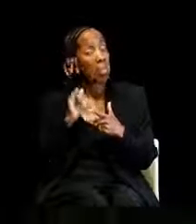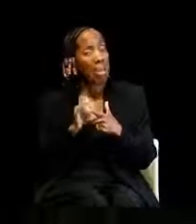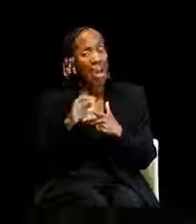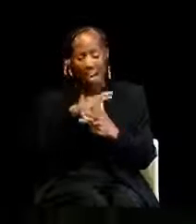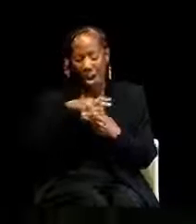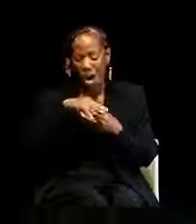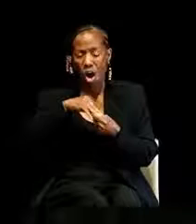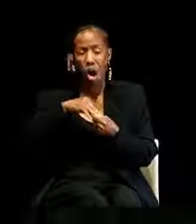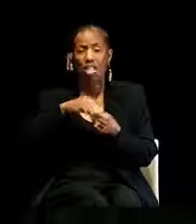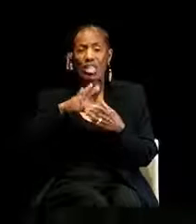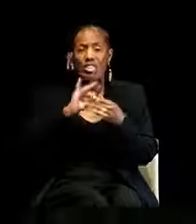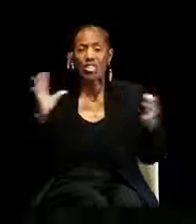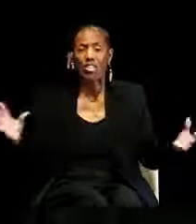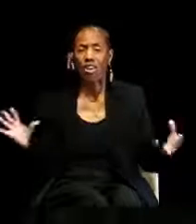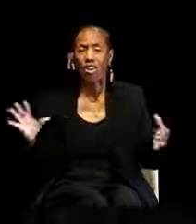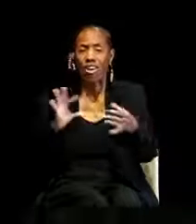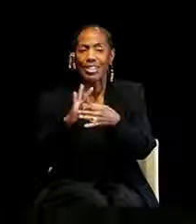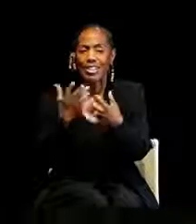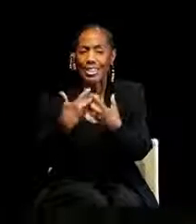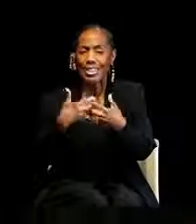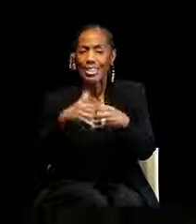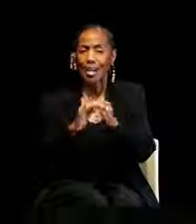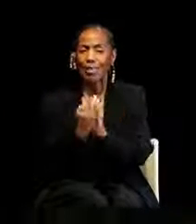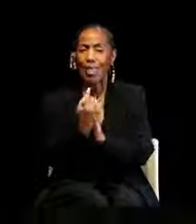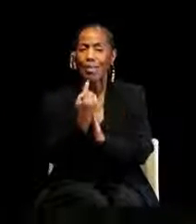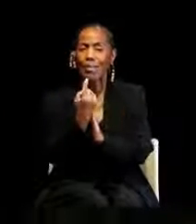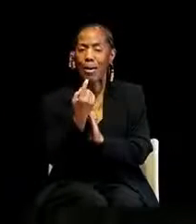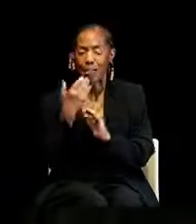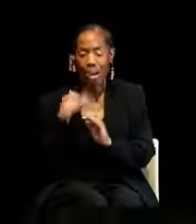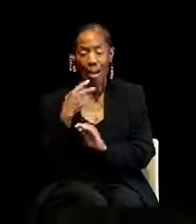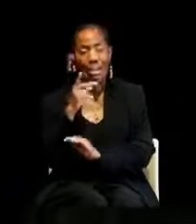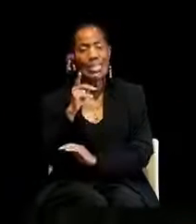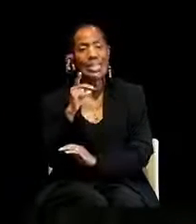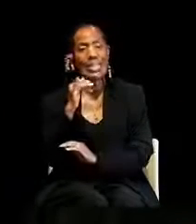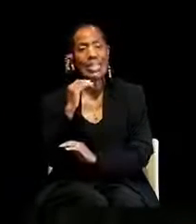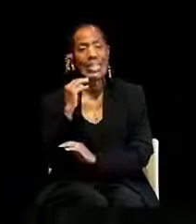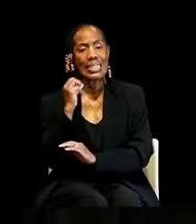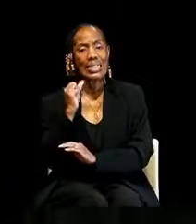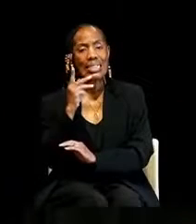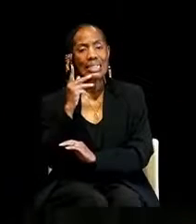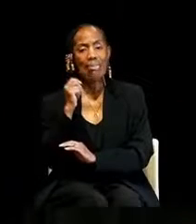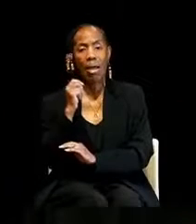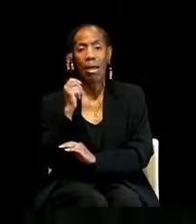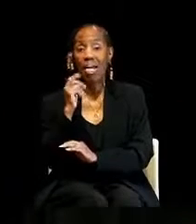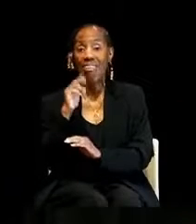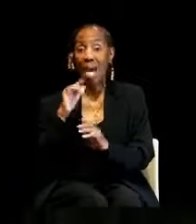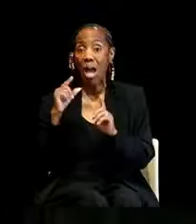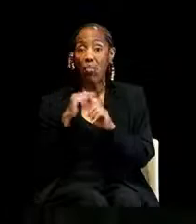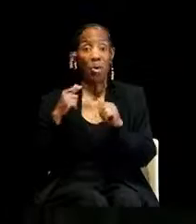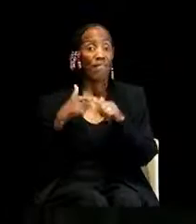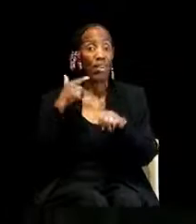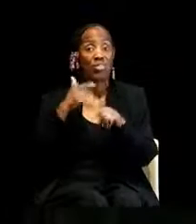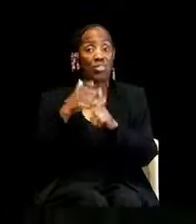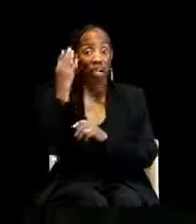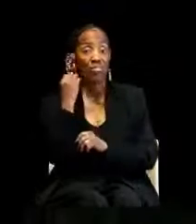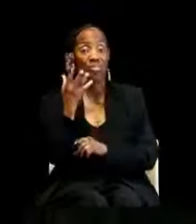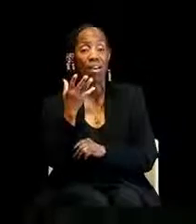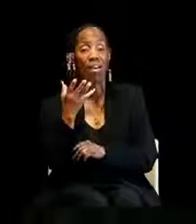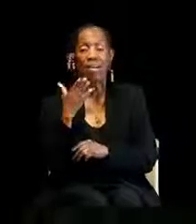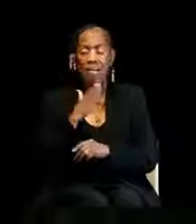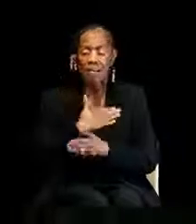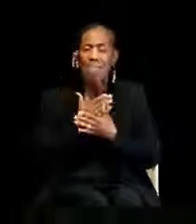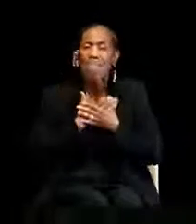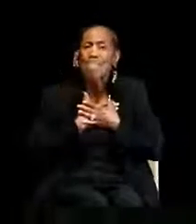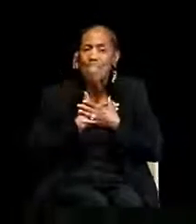of these stories have come together to create my kismet, which I've never used that word before, y'all, until right now, my